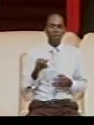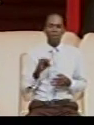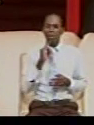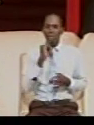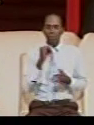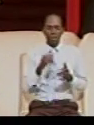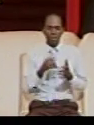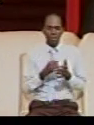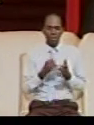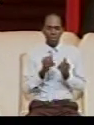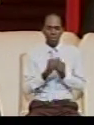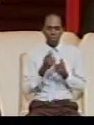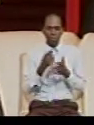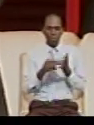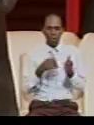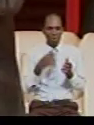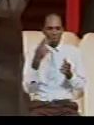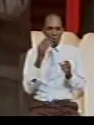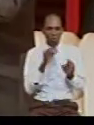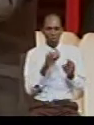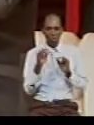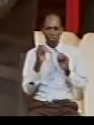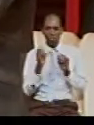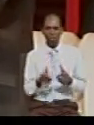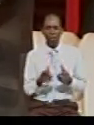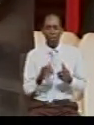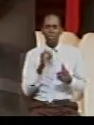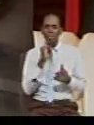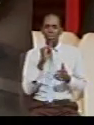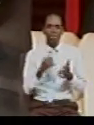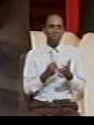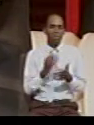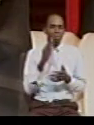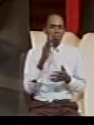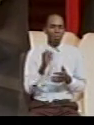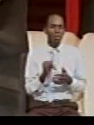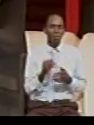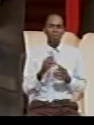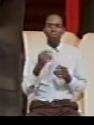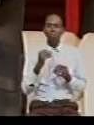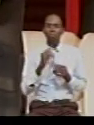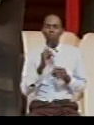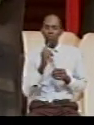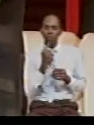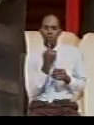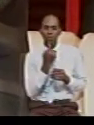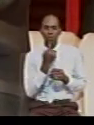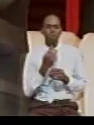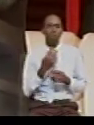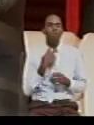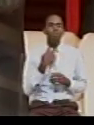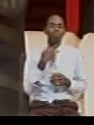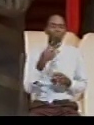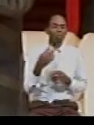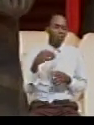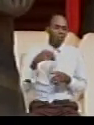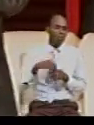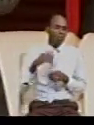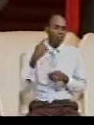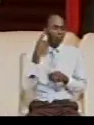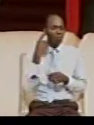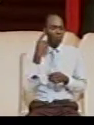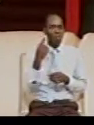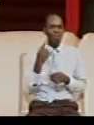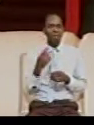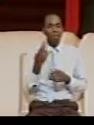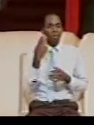by an audible voice? The Lord is telling us that once you receive Jesus into your heart, if Jesus